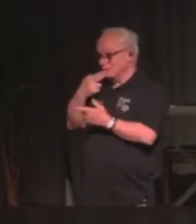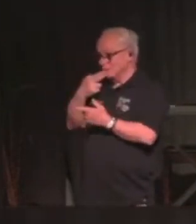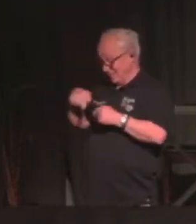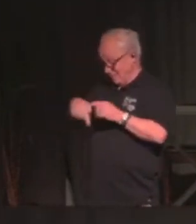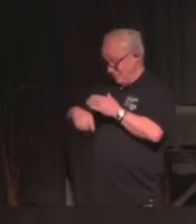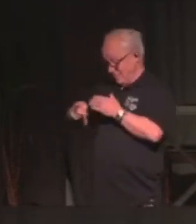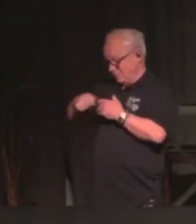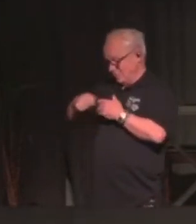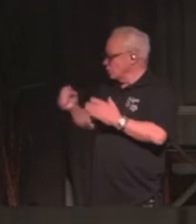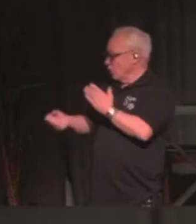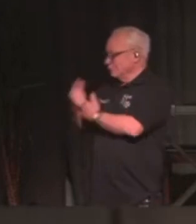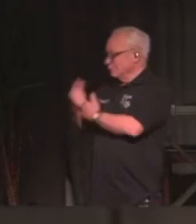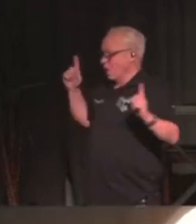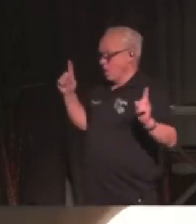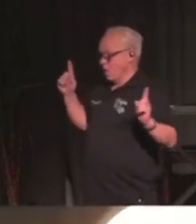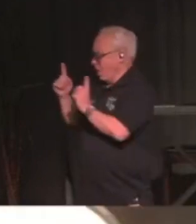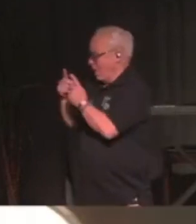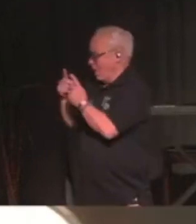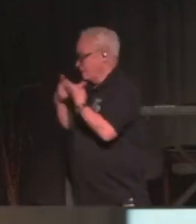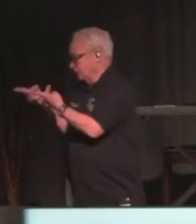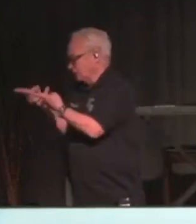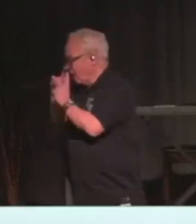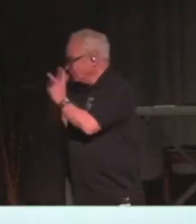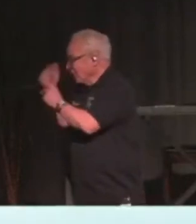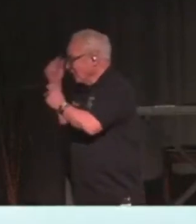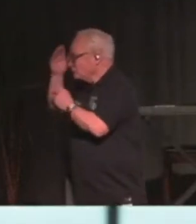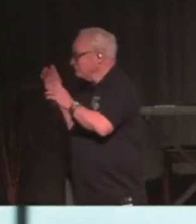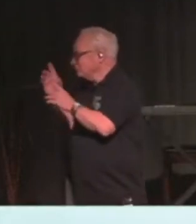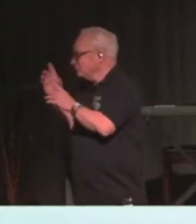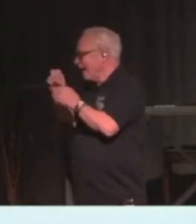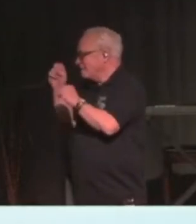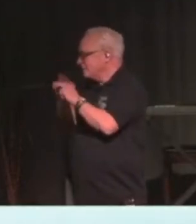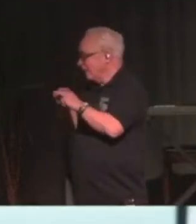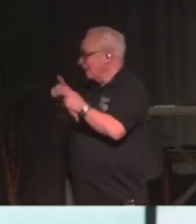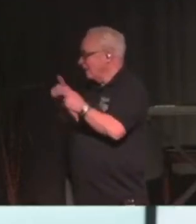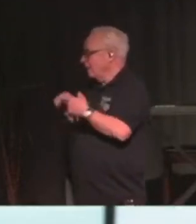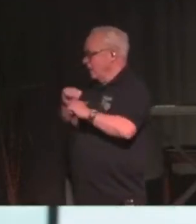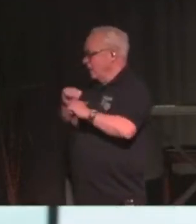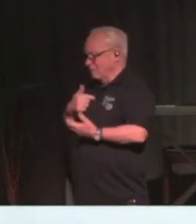week just to see that, and it broke my heart, and it was lovely, and it was wonderful.